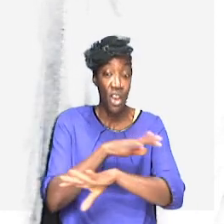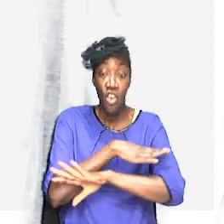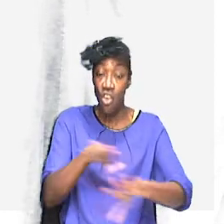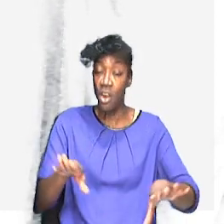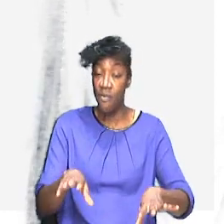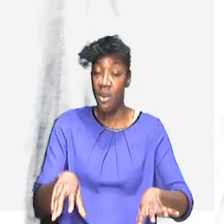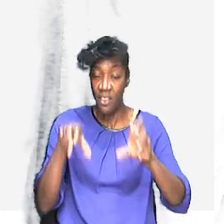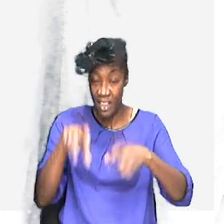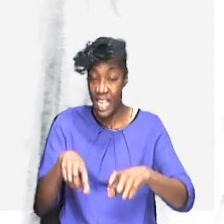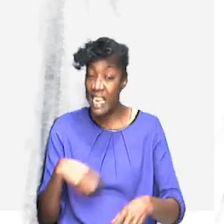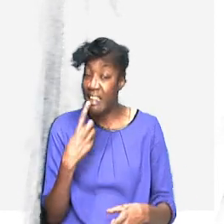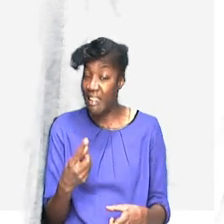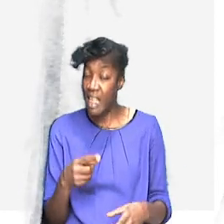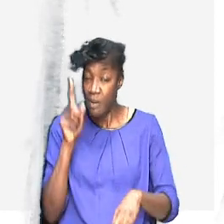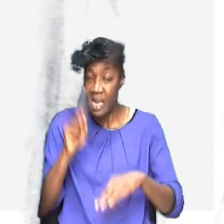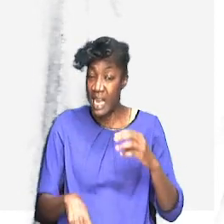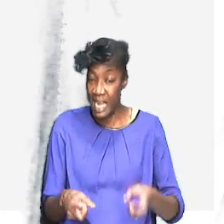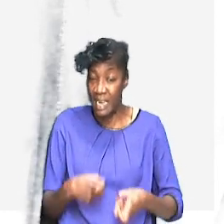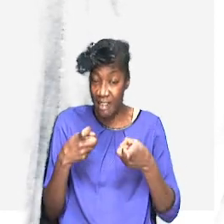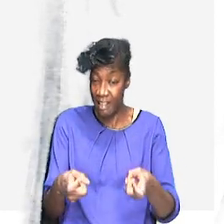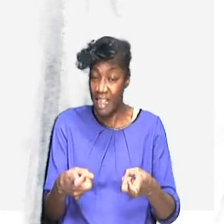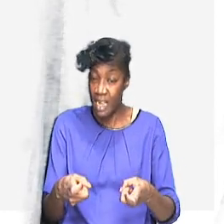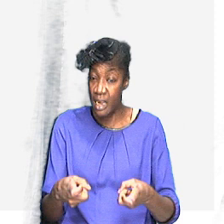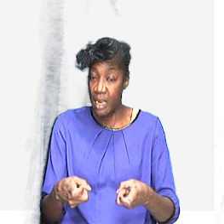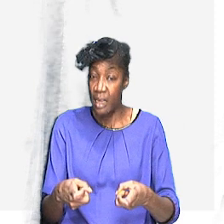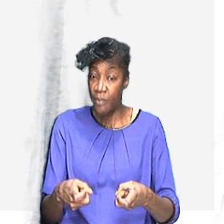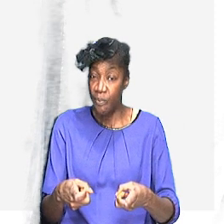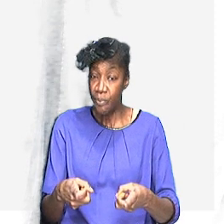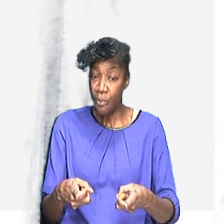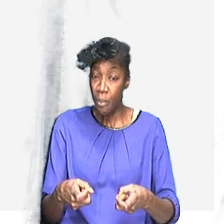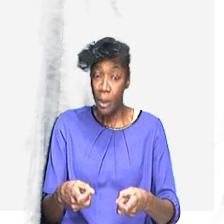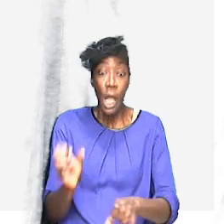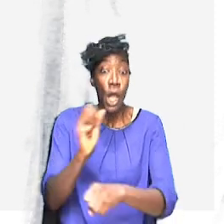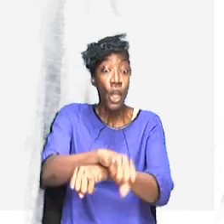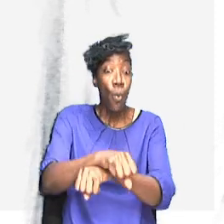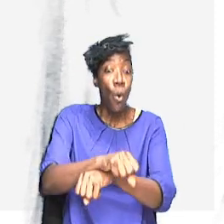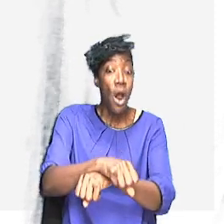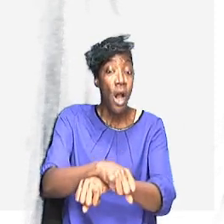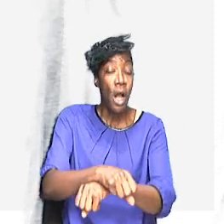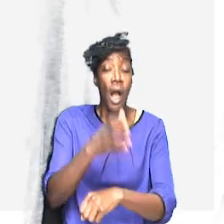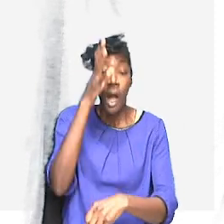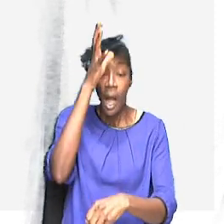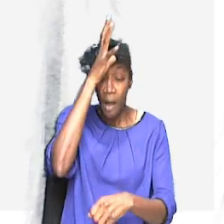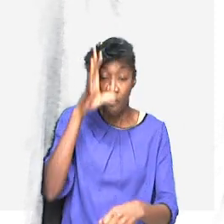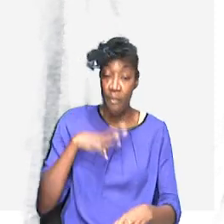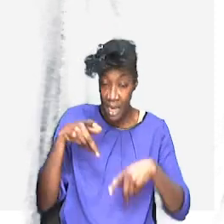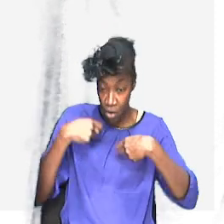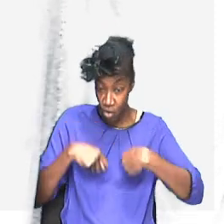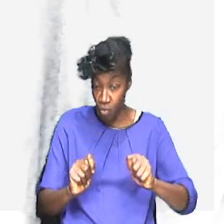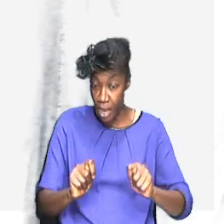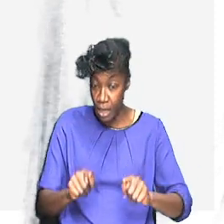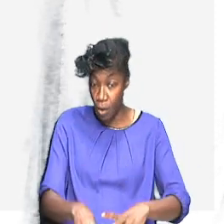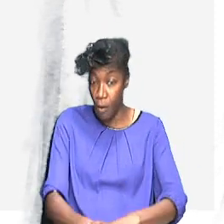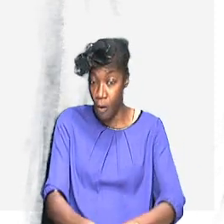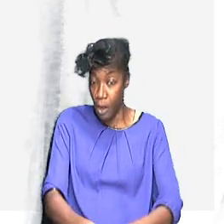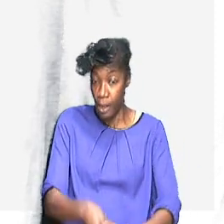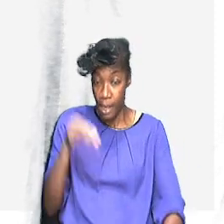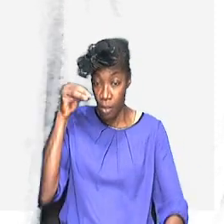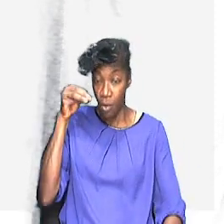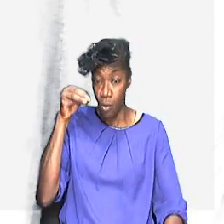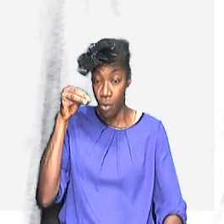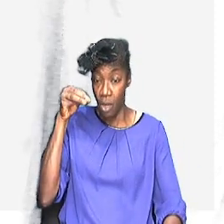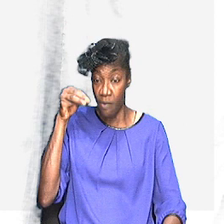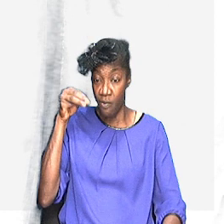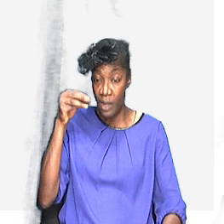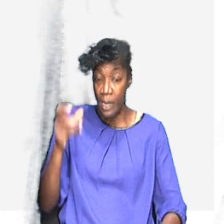we even go as far to say the efforts of men in trying to get themselves out of this